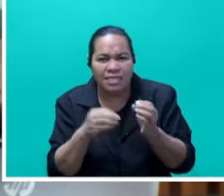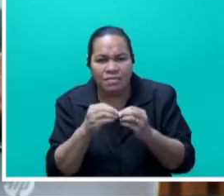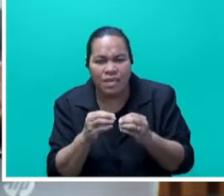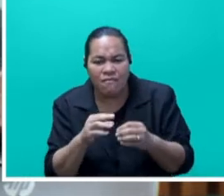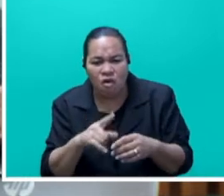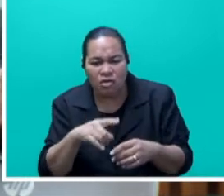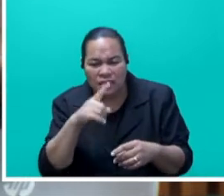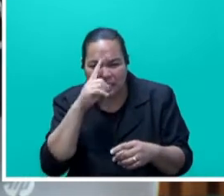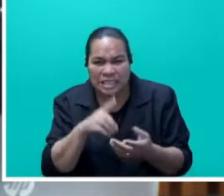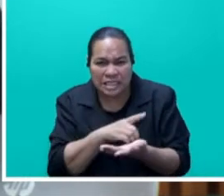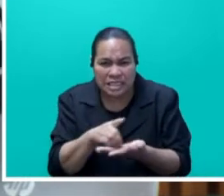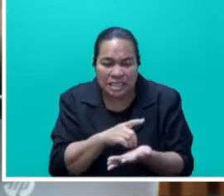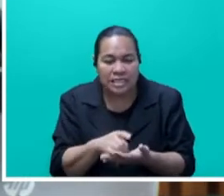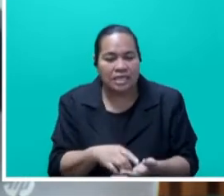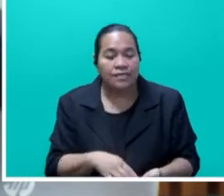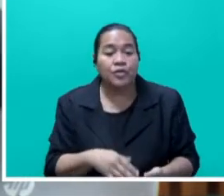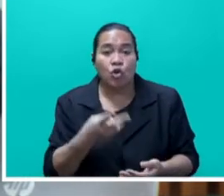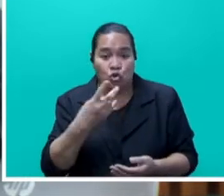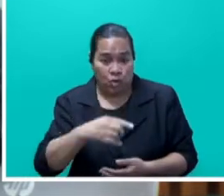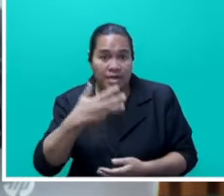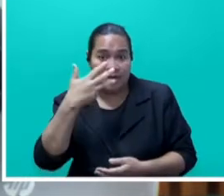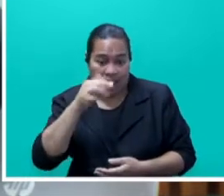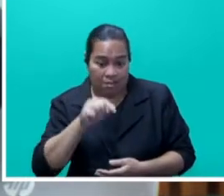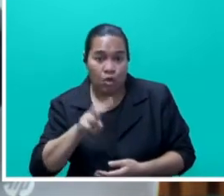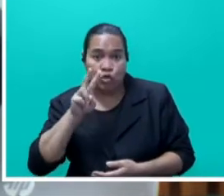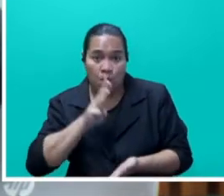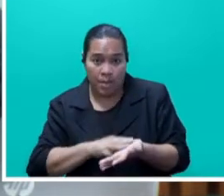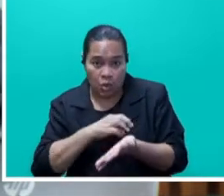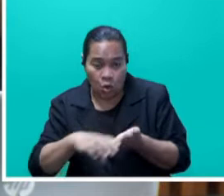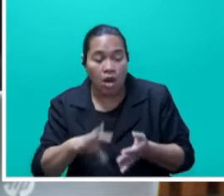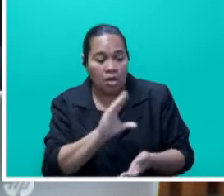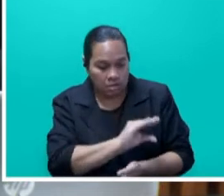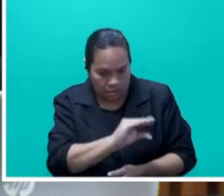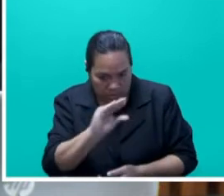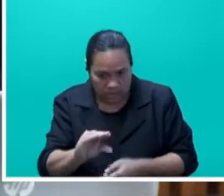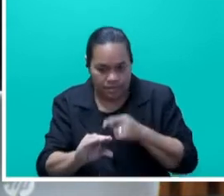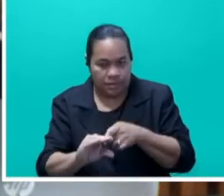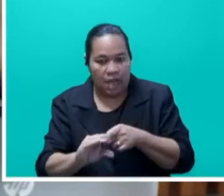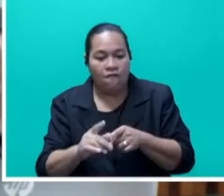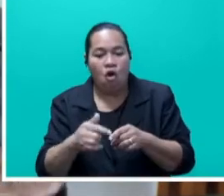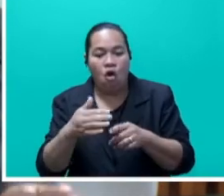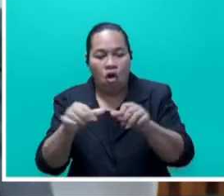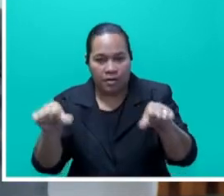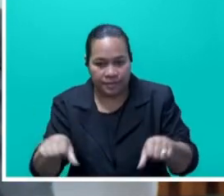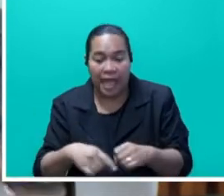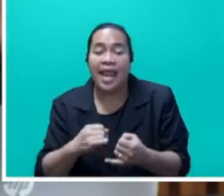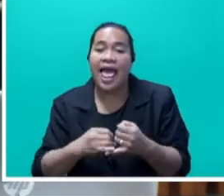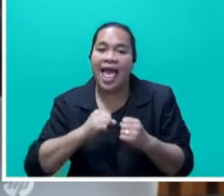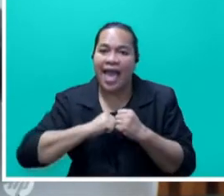all those, Mr. Speaker, $29.2 million has been allocated, and advertise, Mr. Speaker,